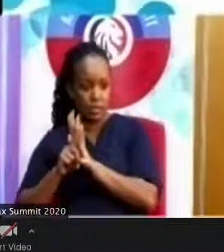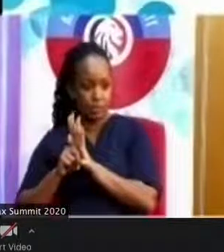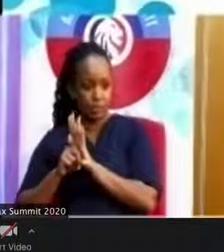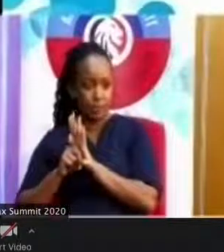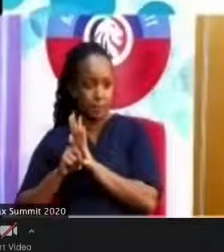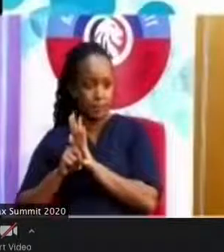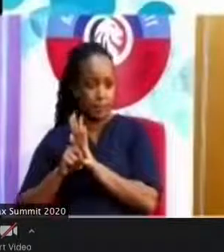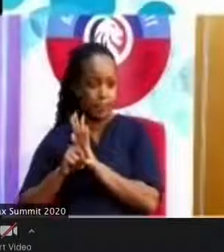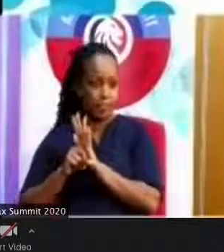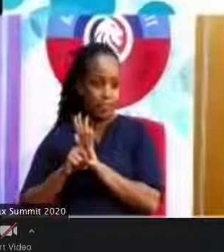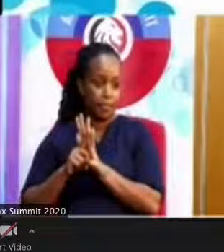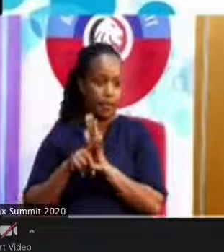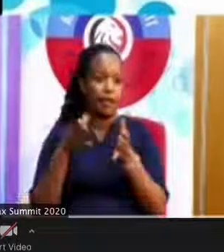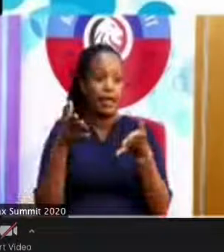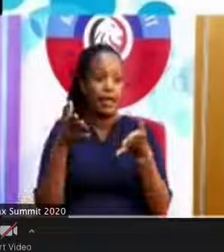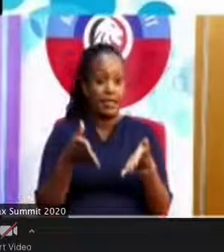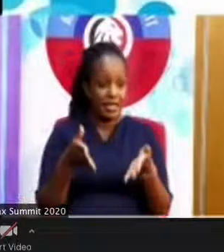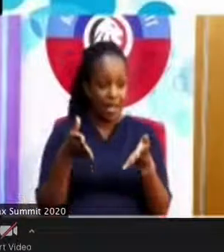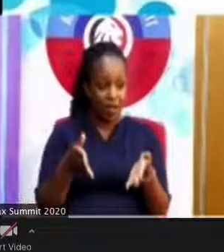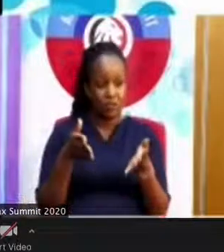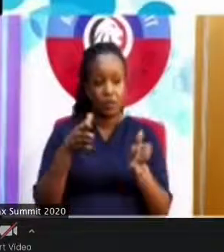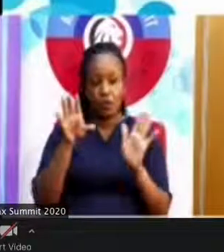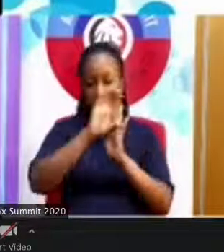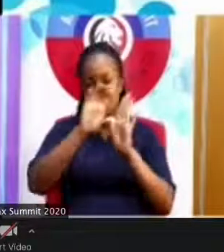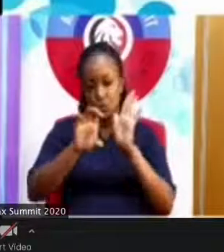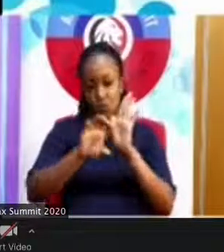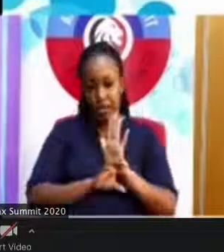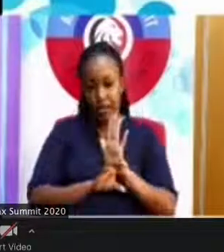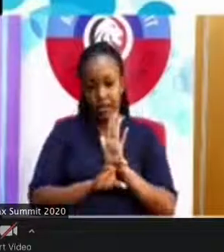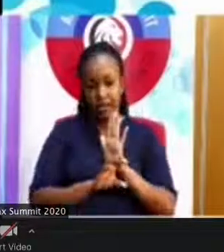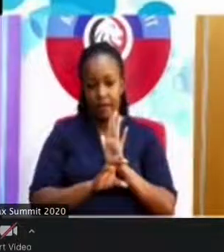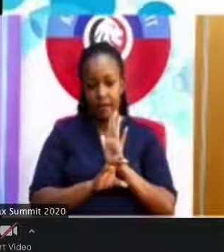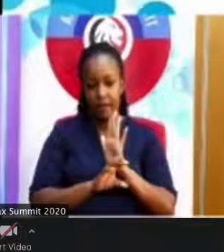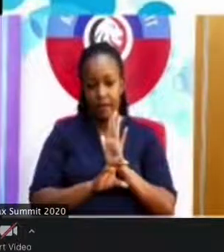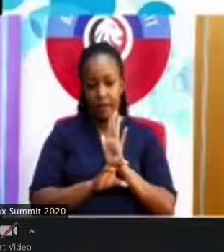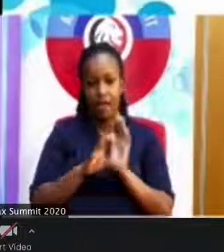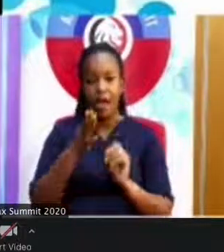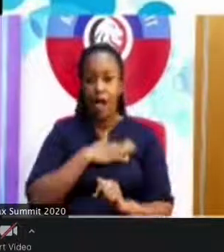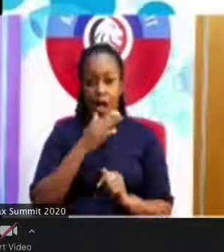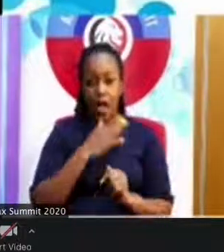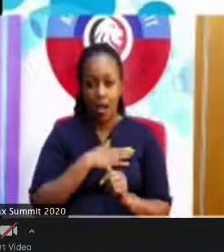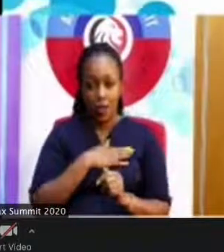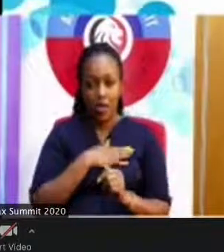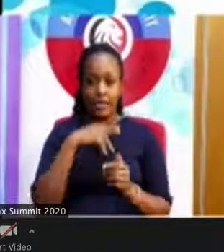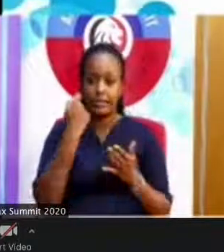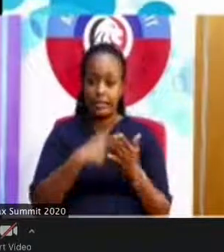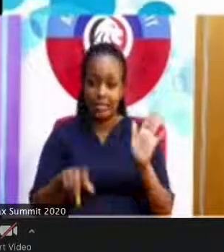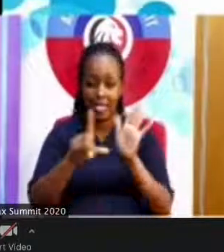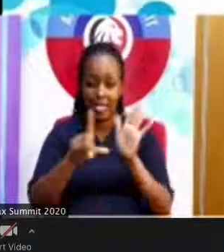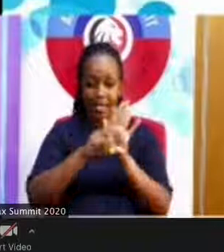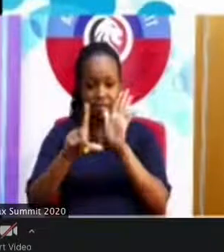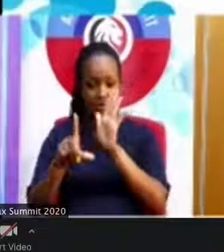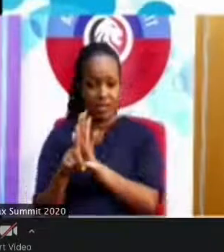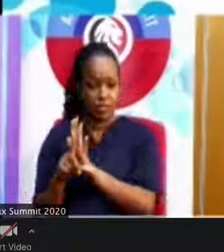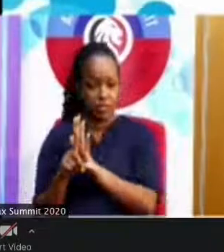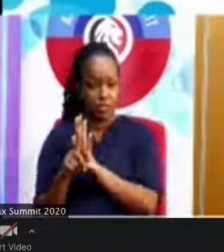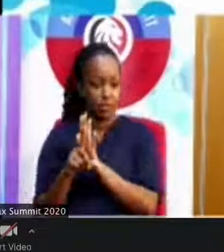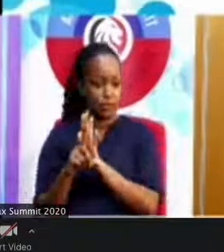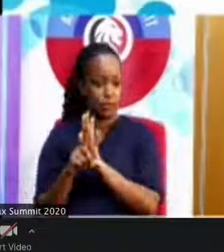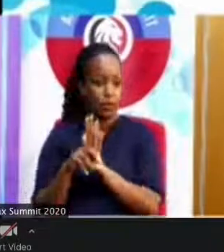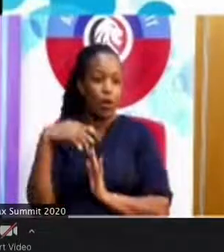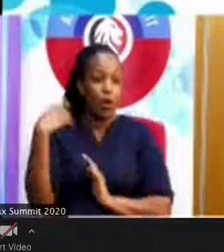As currently constituted, our tax legislations only support